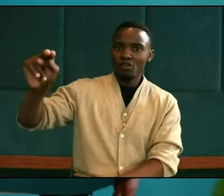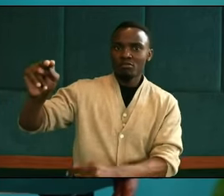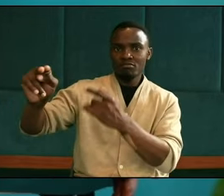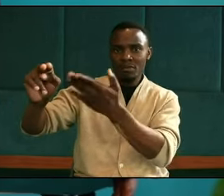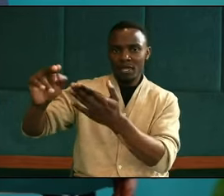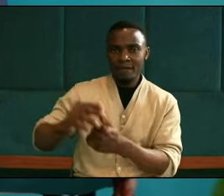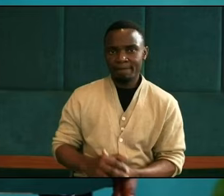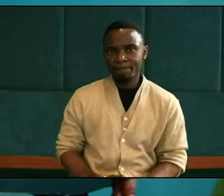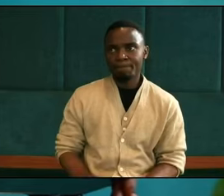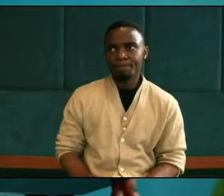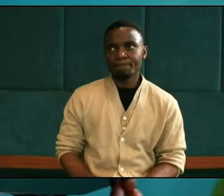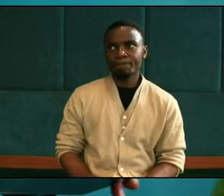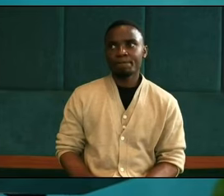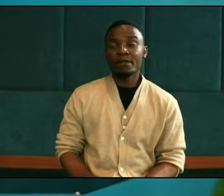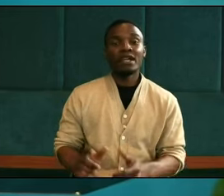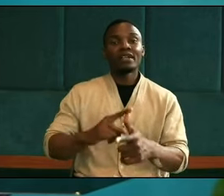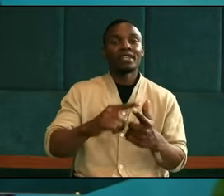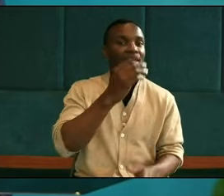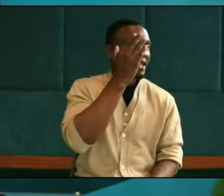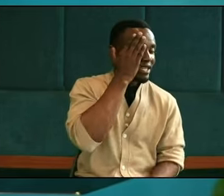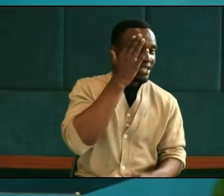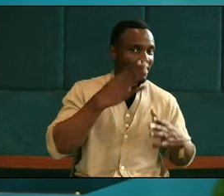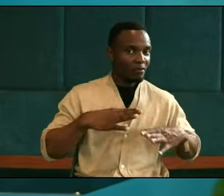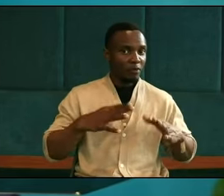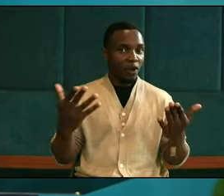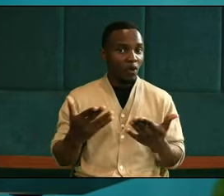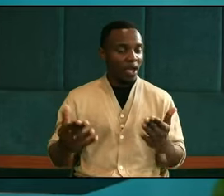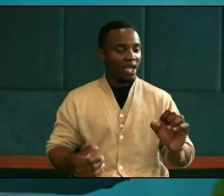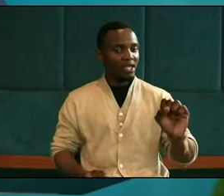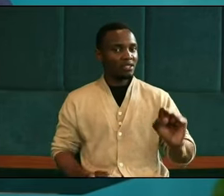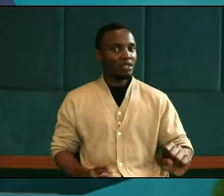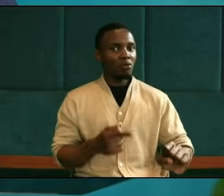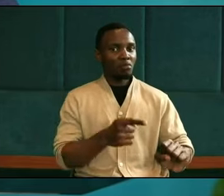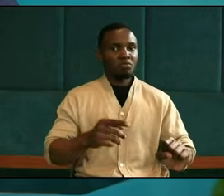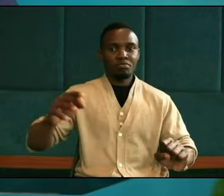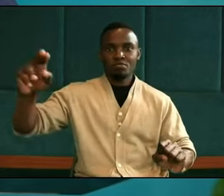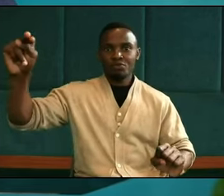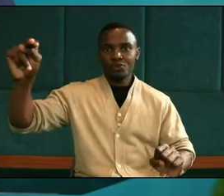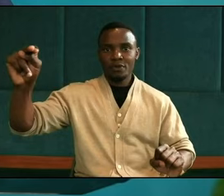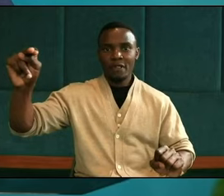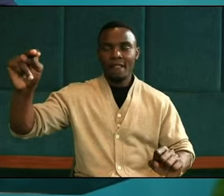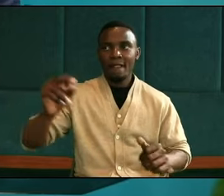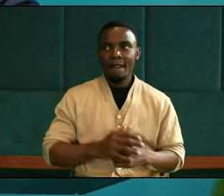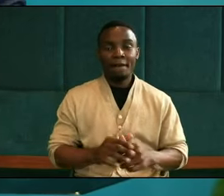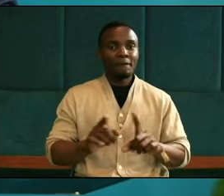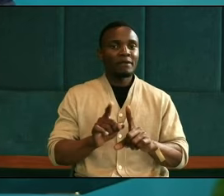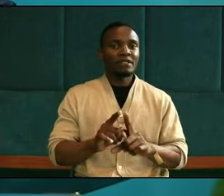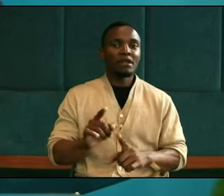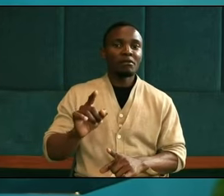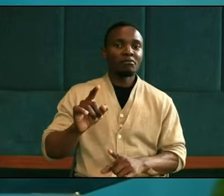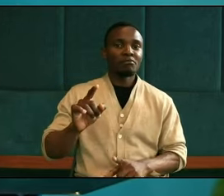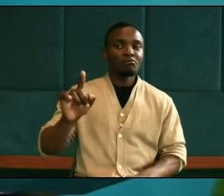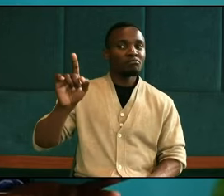Michmash. The Israelites are down south in Geba, and they're ready to